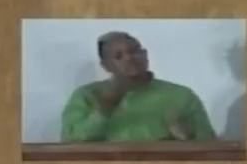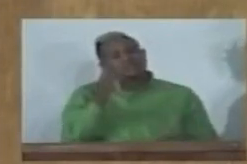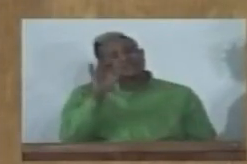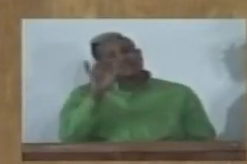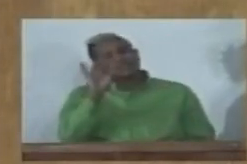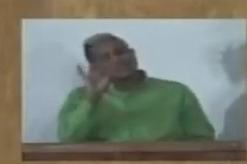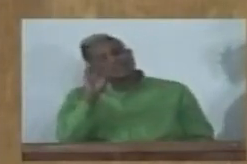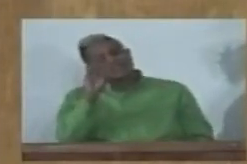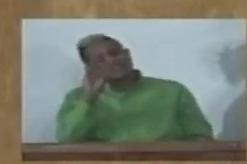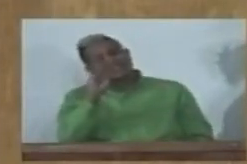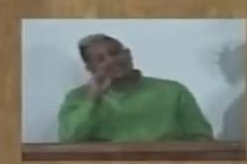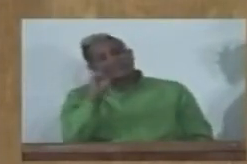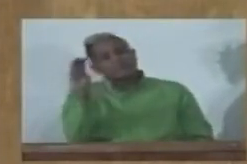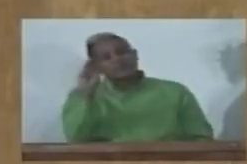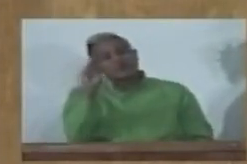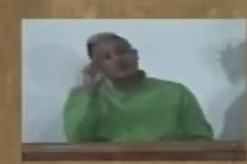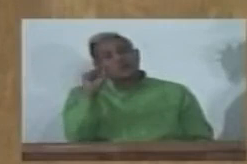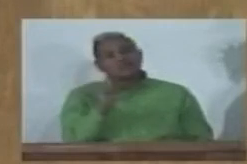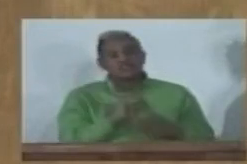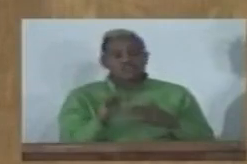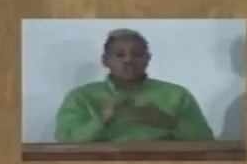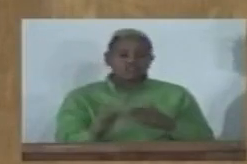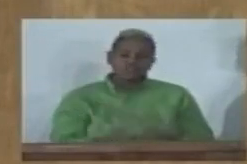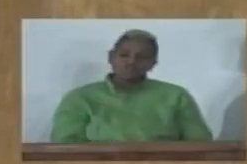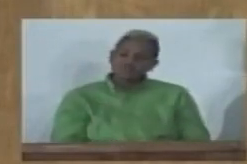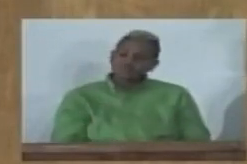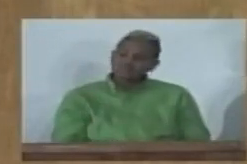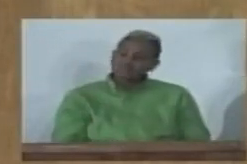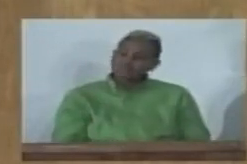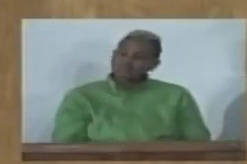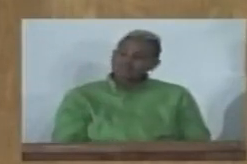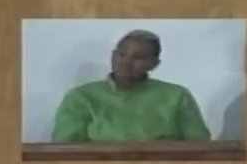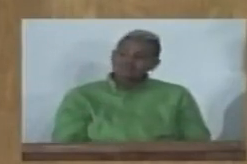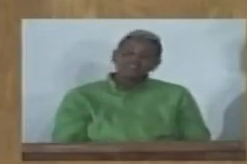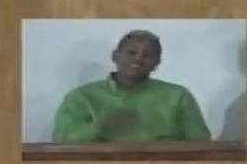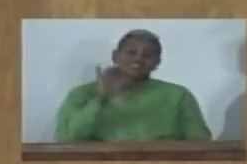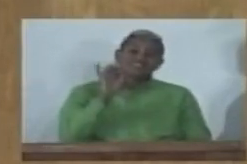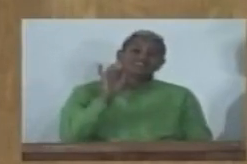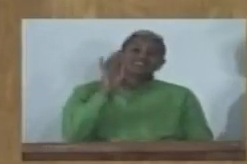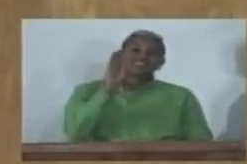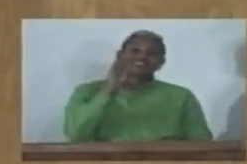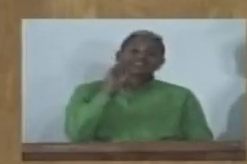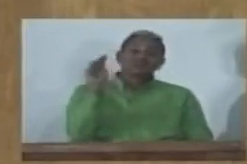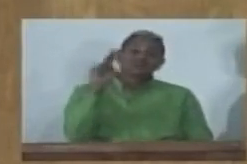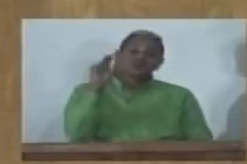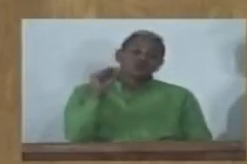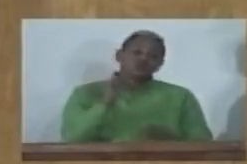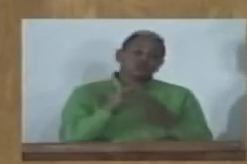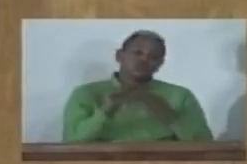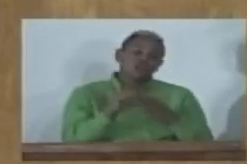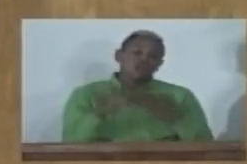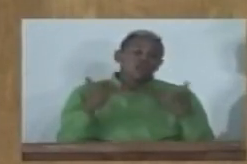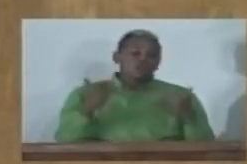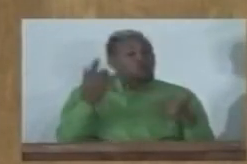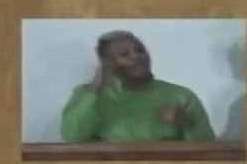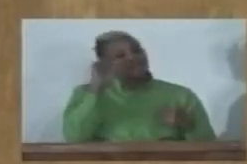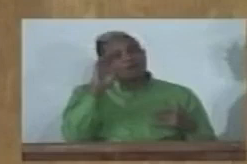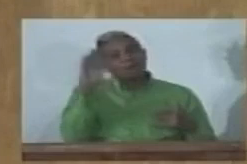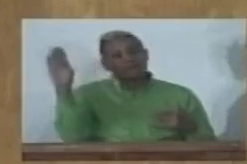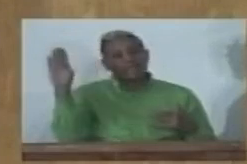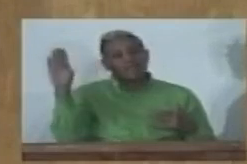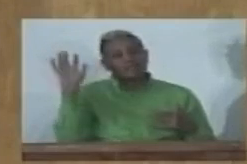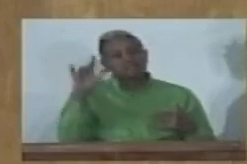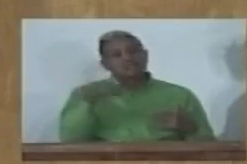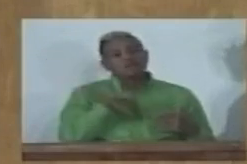86 million US dollars. 86 million US dollars. And now for the billions, because we're